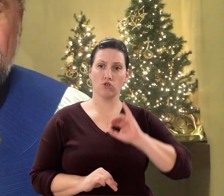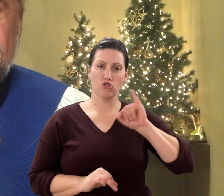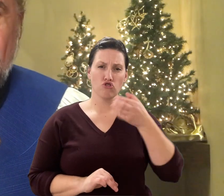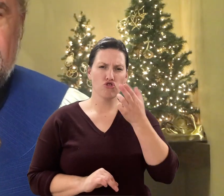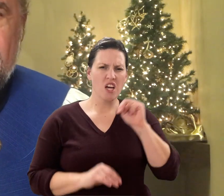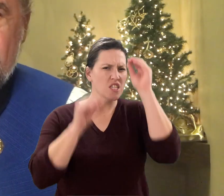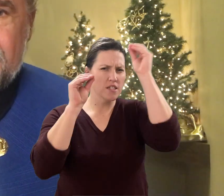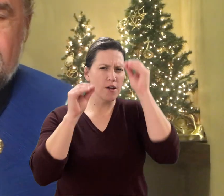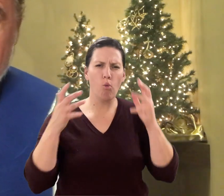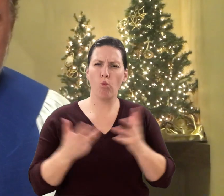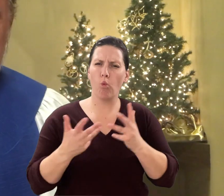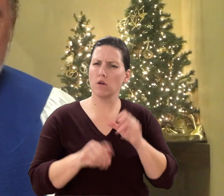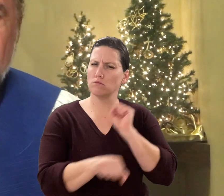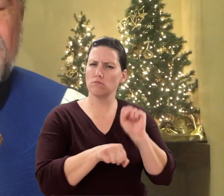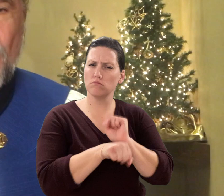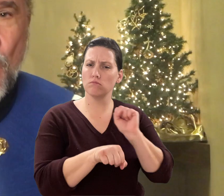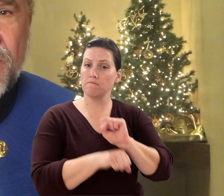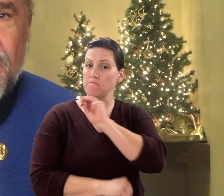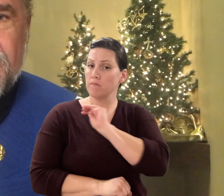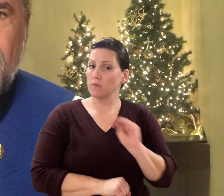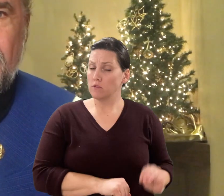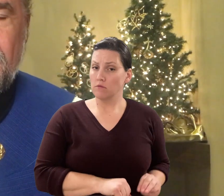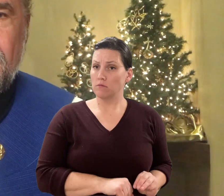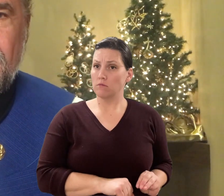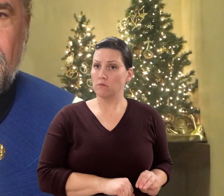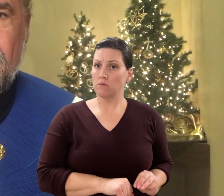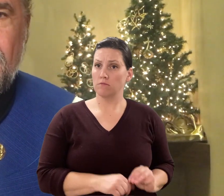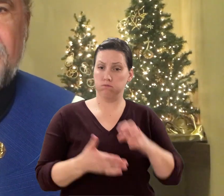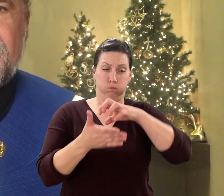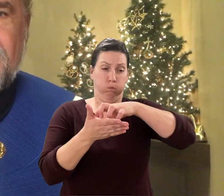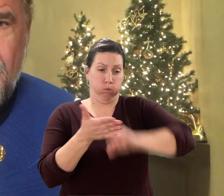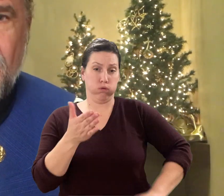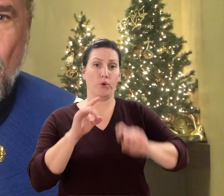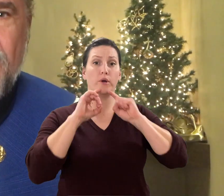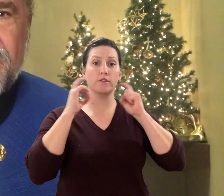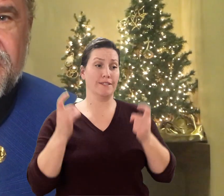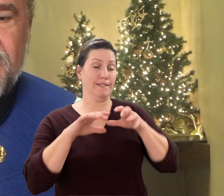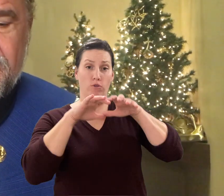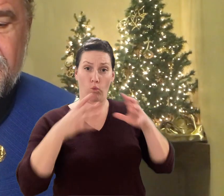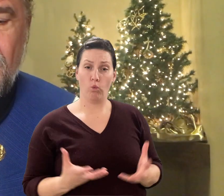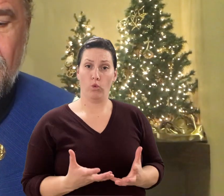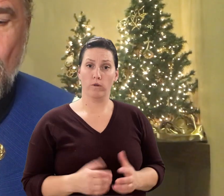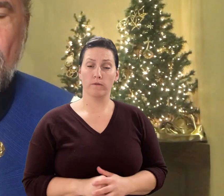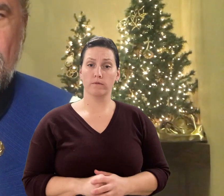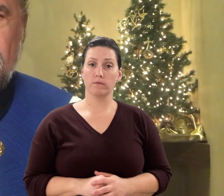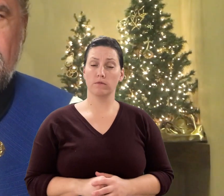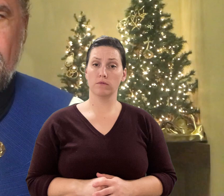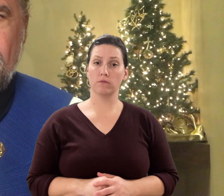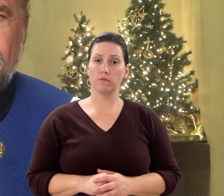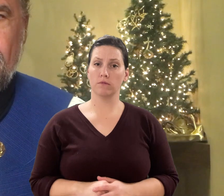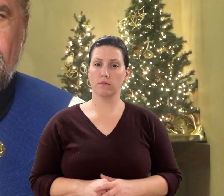One of the things that John teaches us is that the work of the Messiah is to take away the sins of the